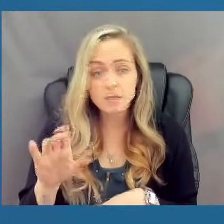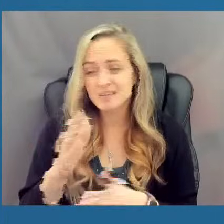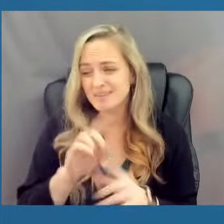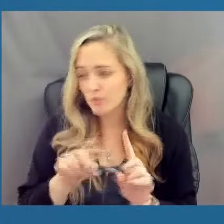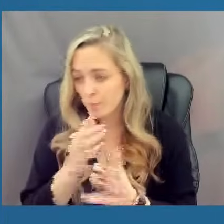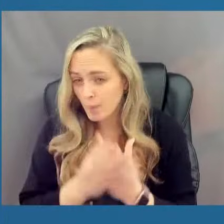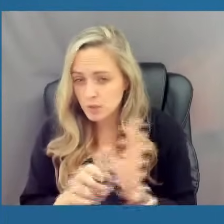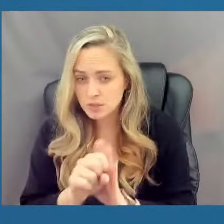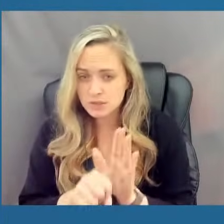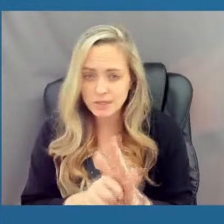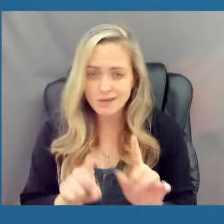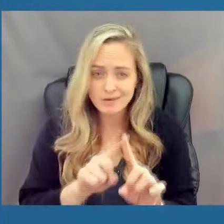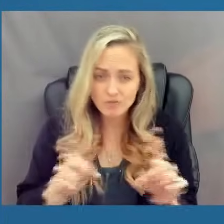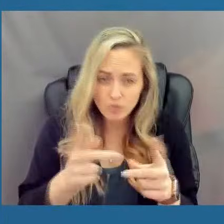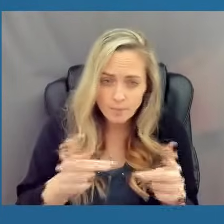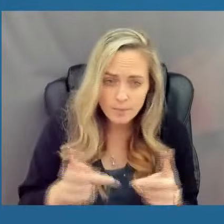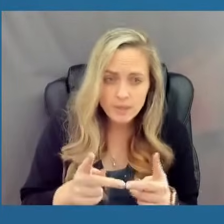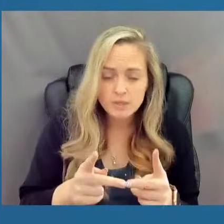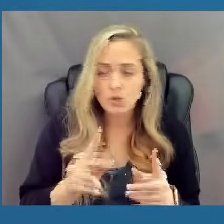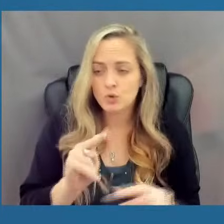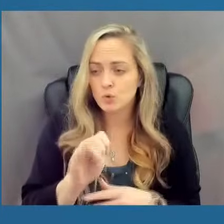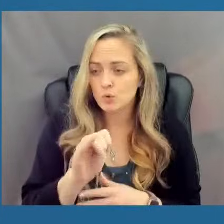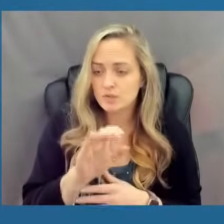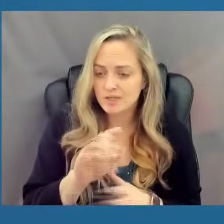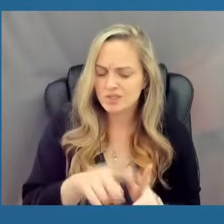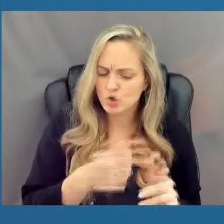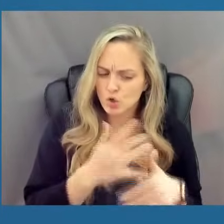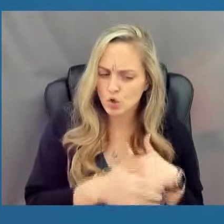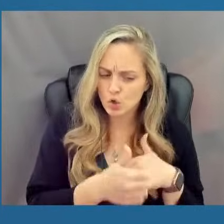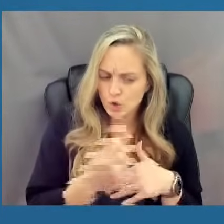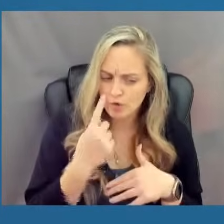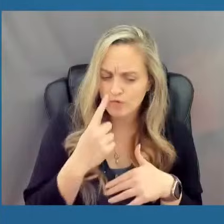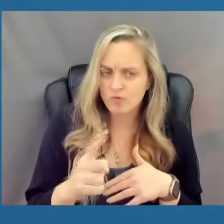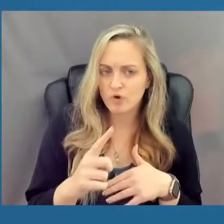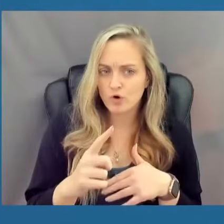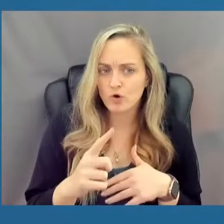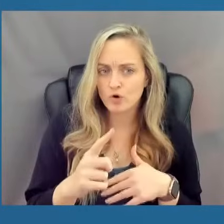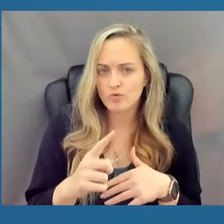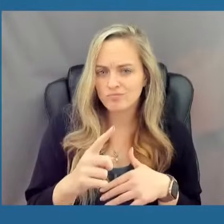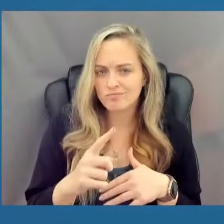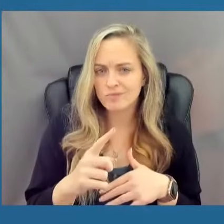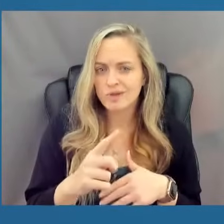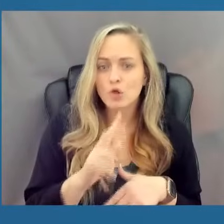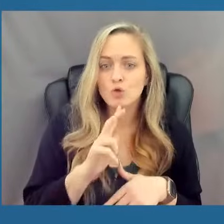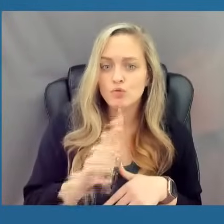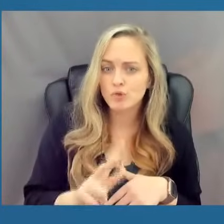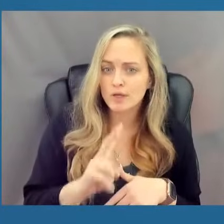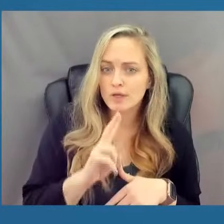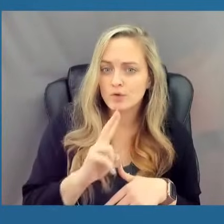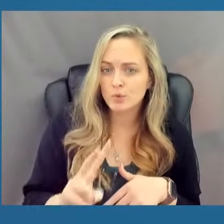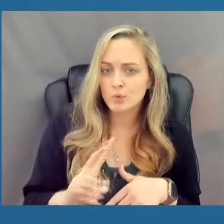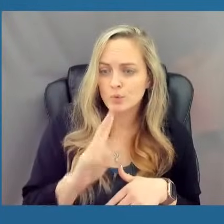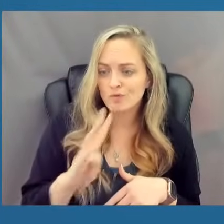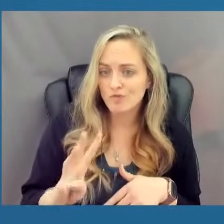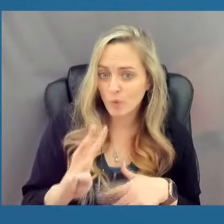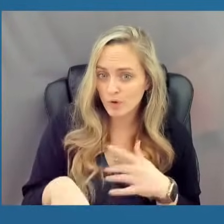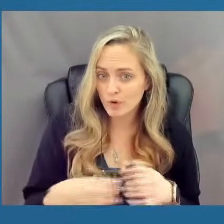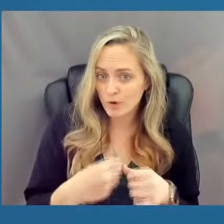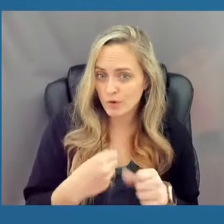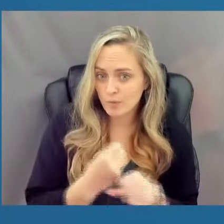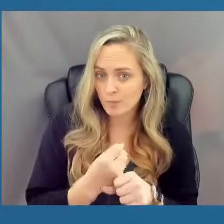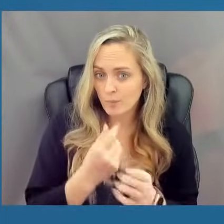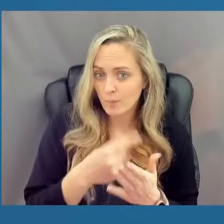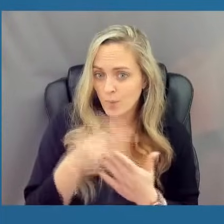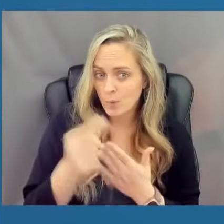places, New York City started quite a bit earlier to have a 4-year program and a 3-year program. We have some of many